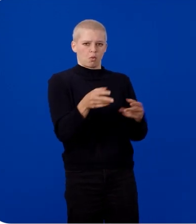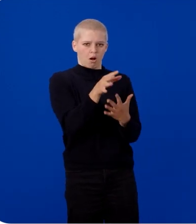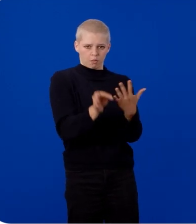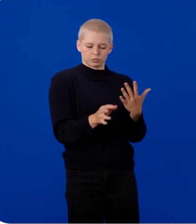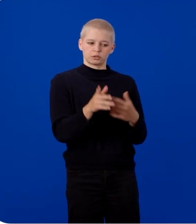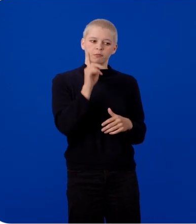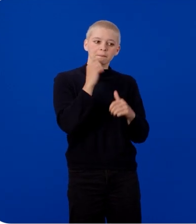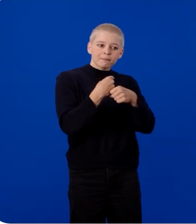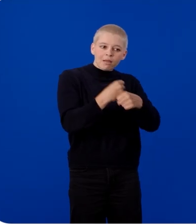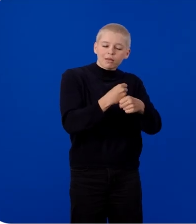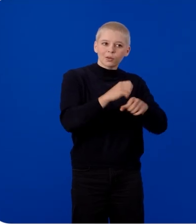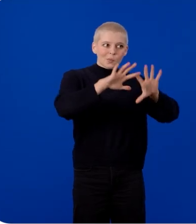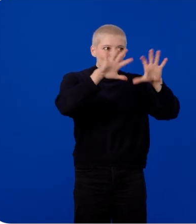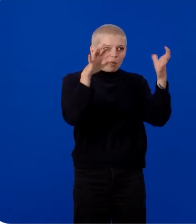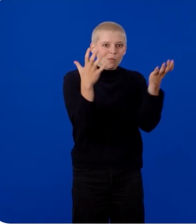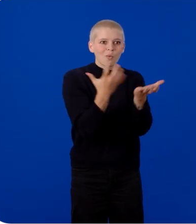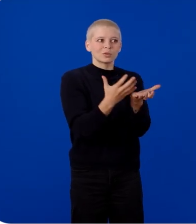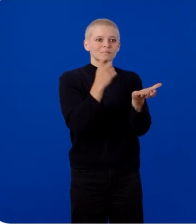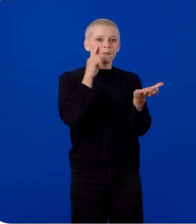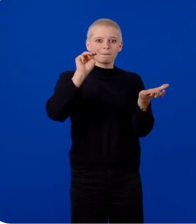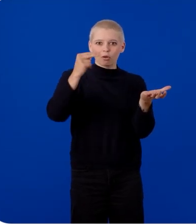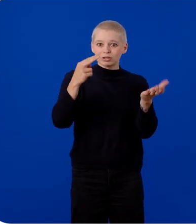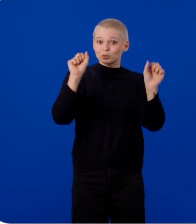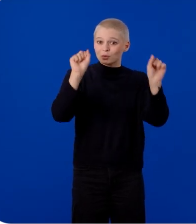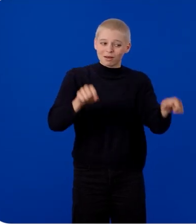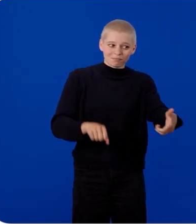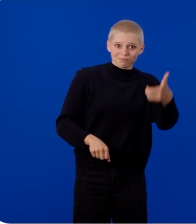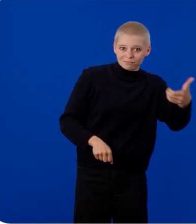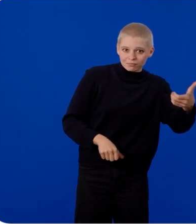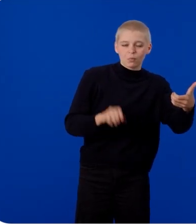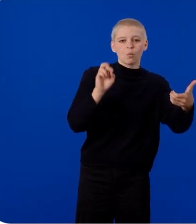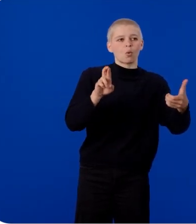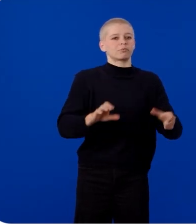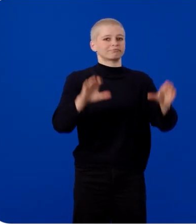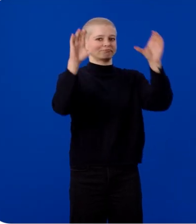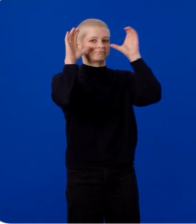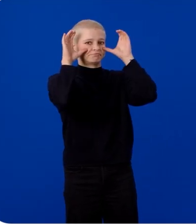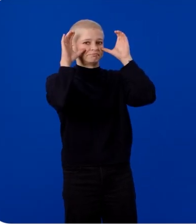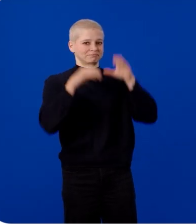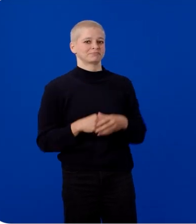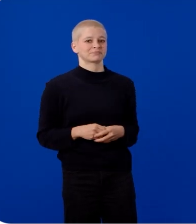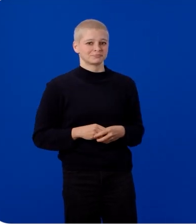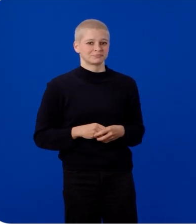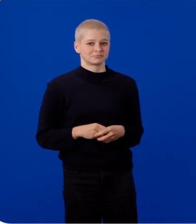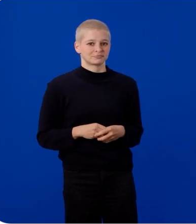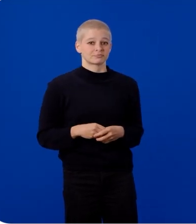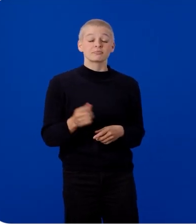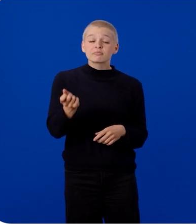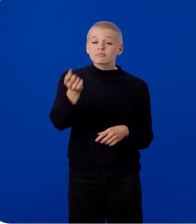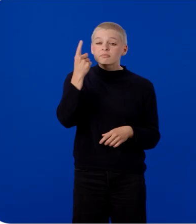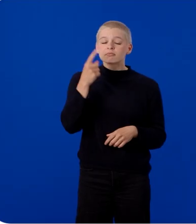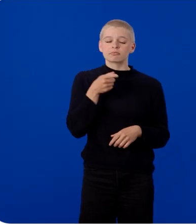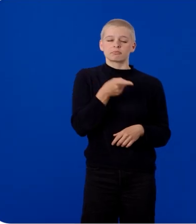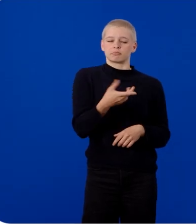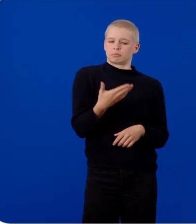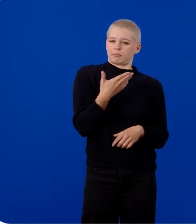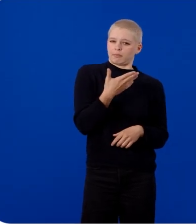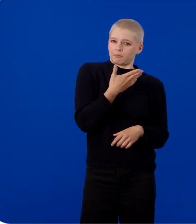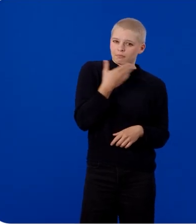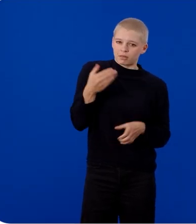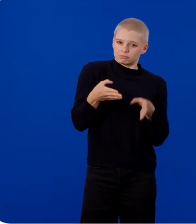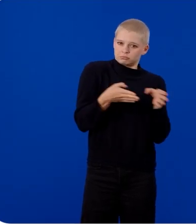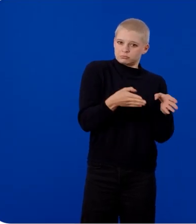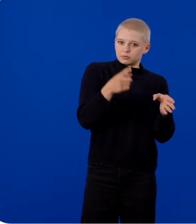Meta Horizon that can be played on mobile or in headset. This is the best path for creators